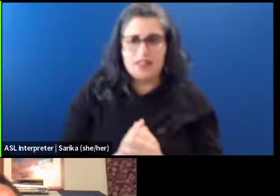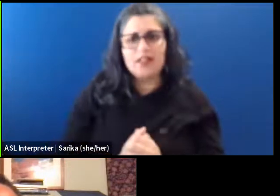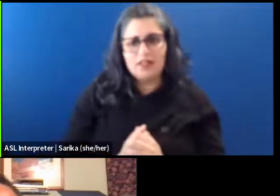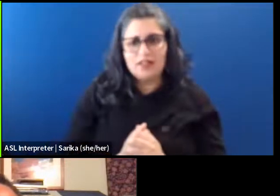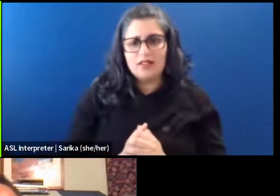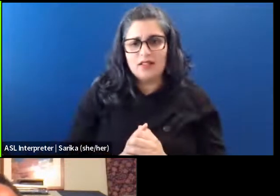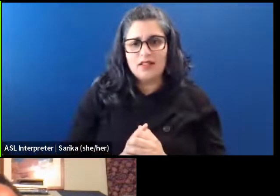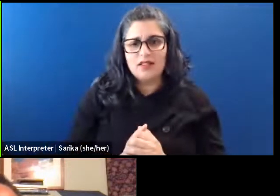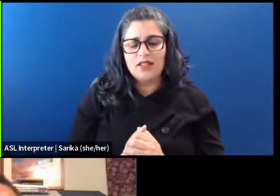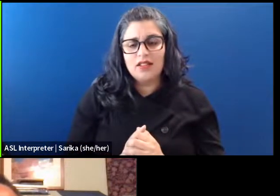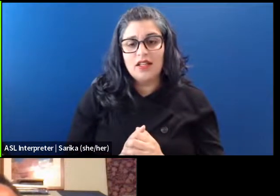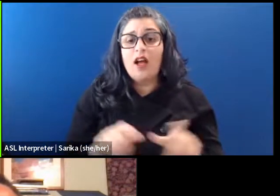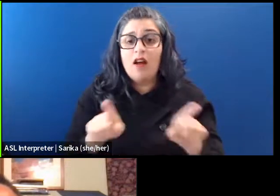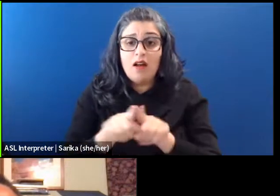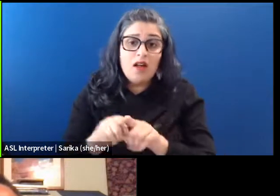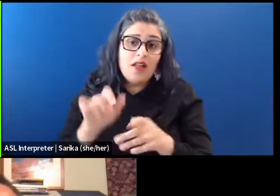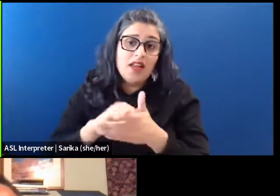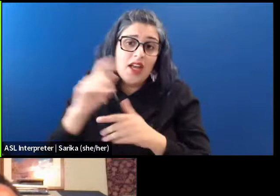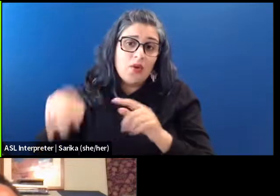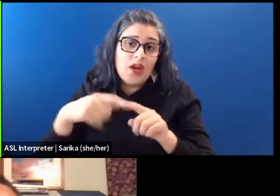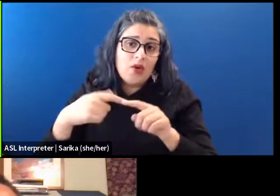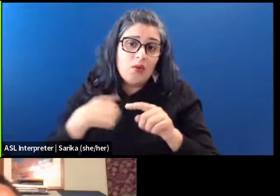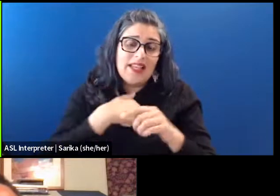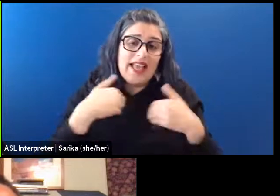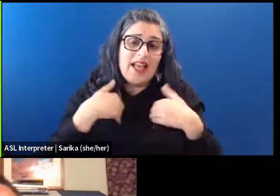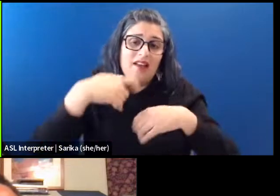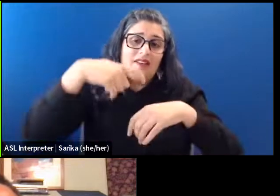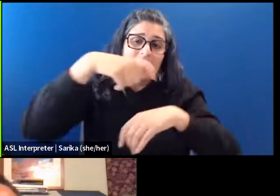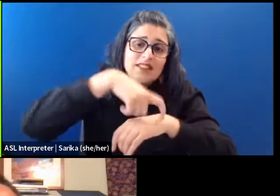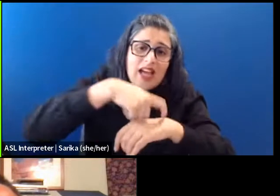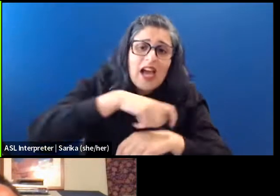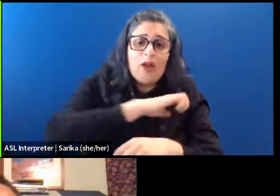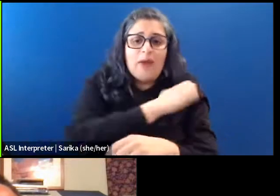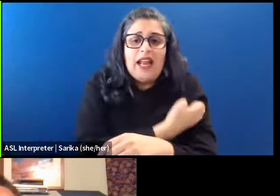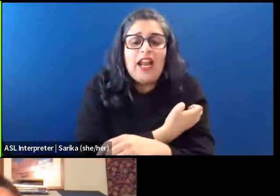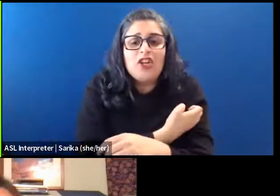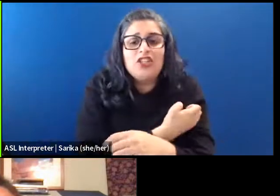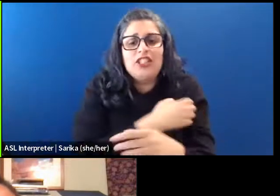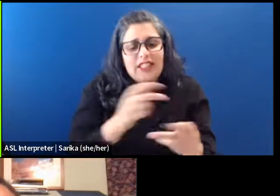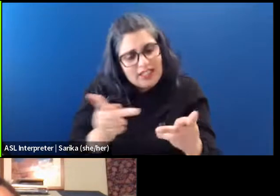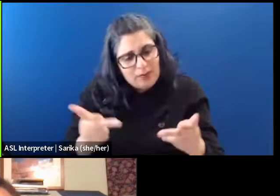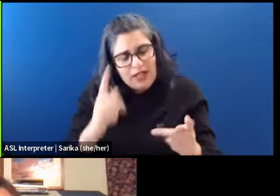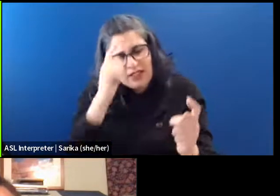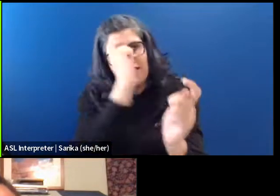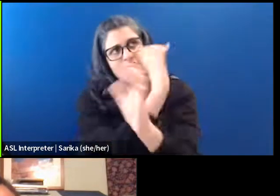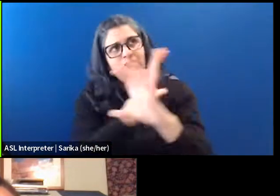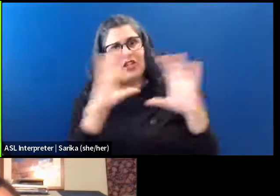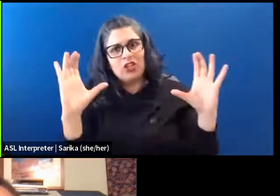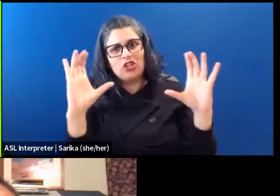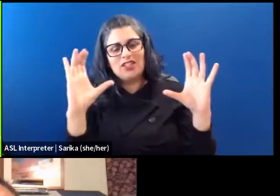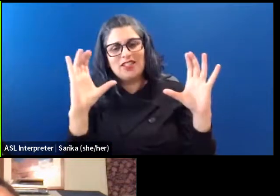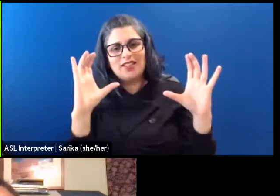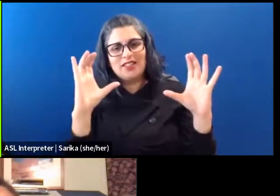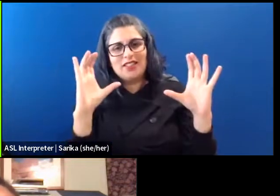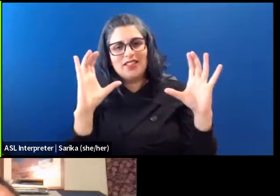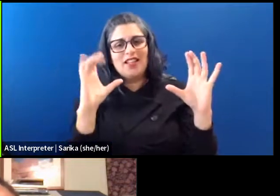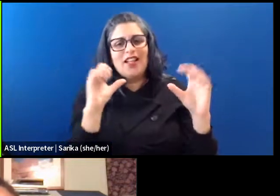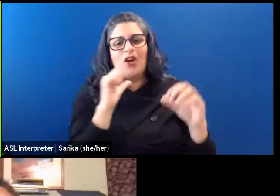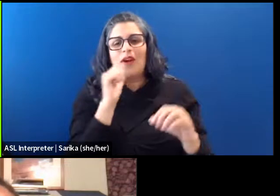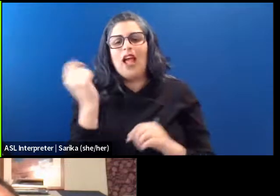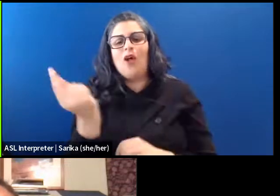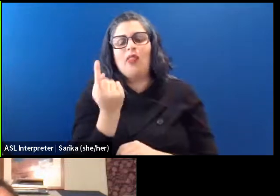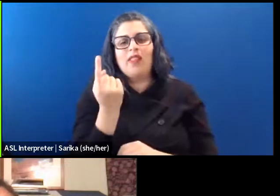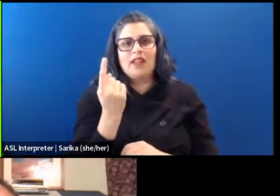And I think that's also when we have time and energy and space to vision, so that we're not just trying to